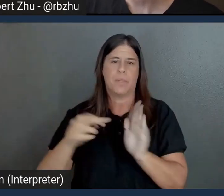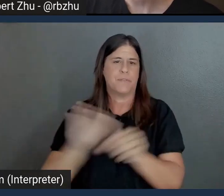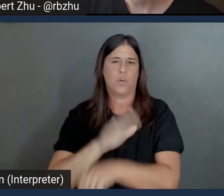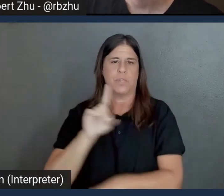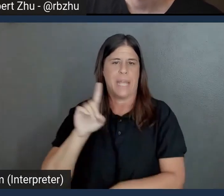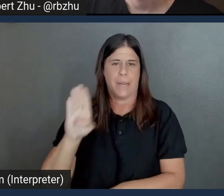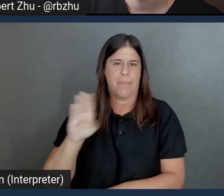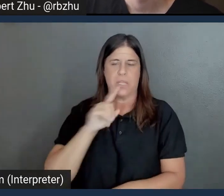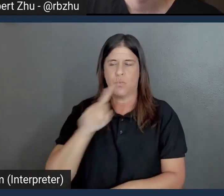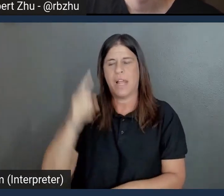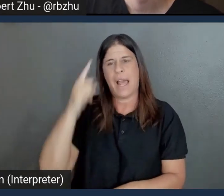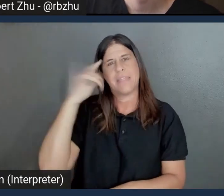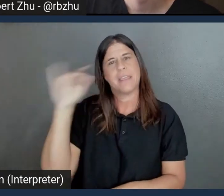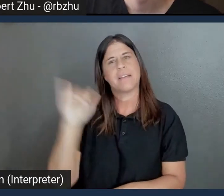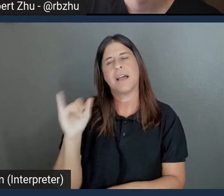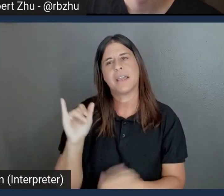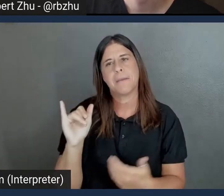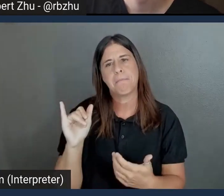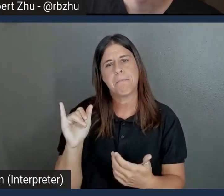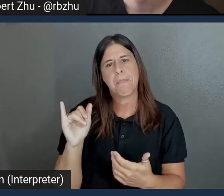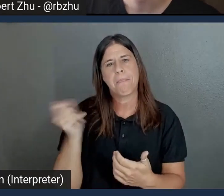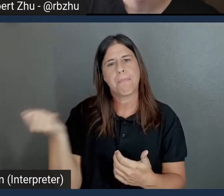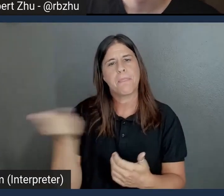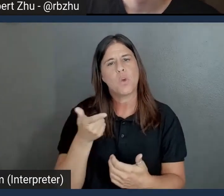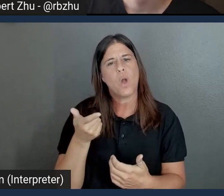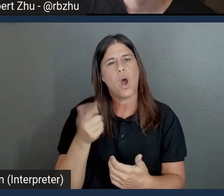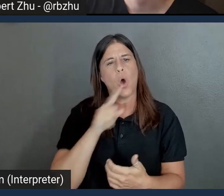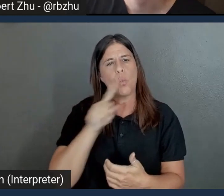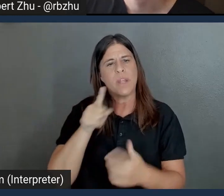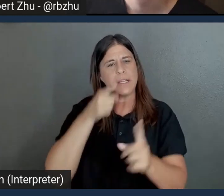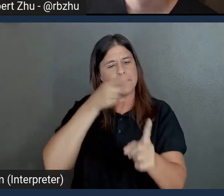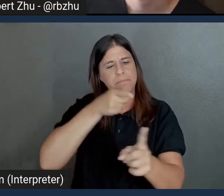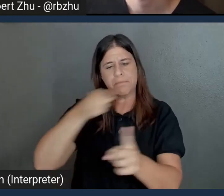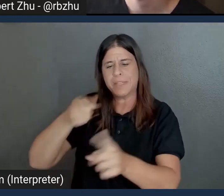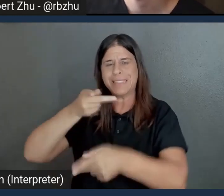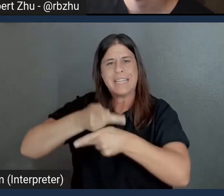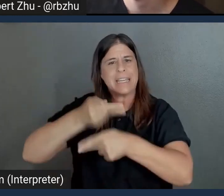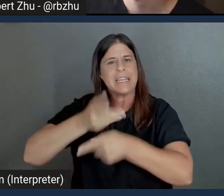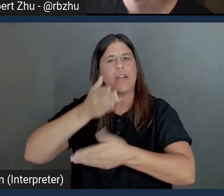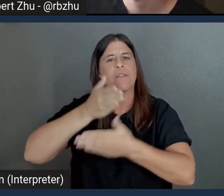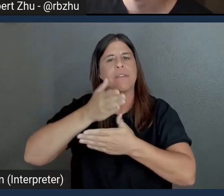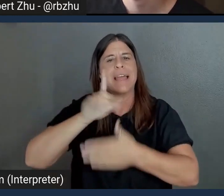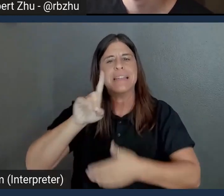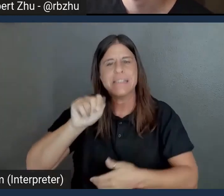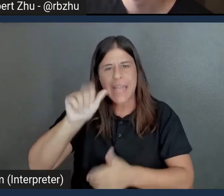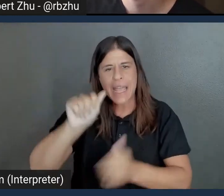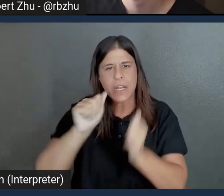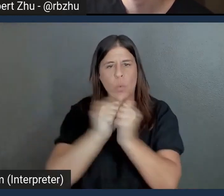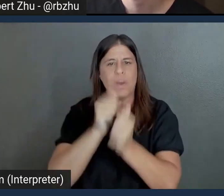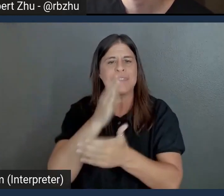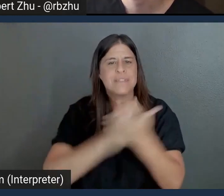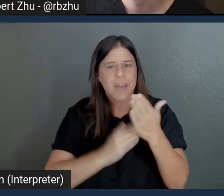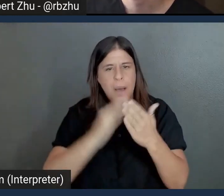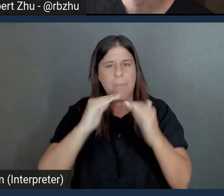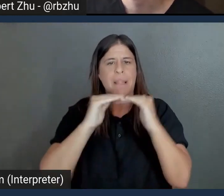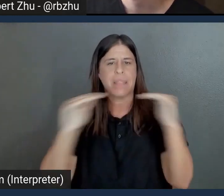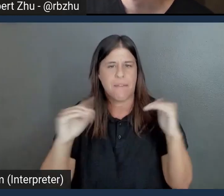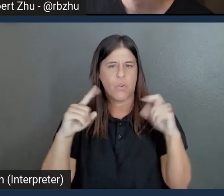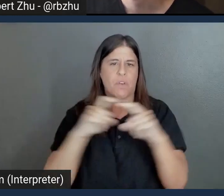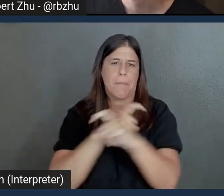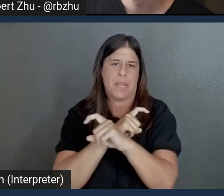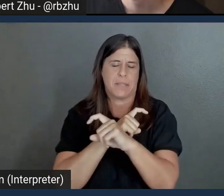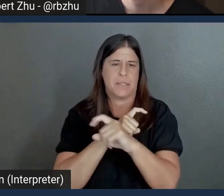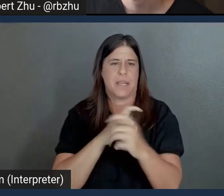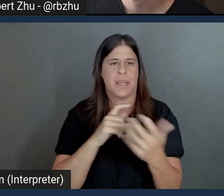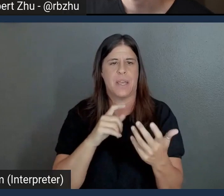databases, I kind of think of them as they're all really targeted at handling some data with some level of complexity around it. So, kind of